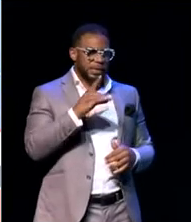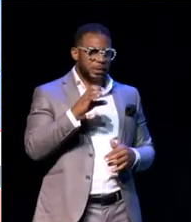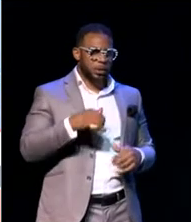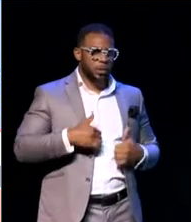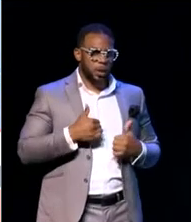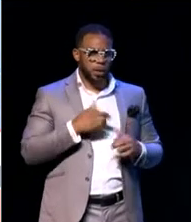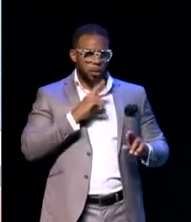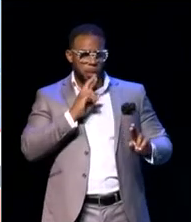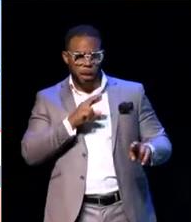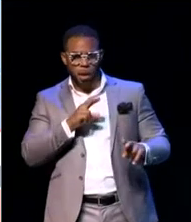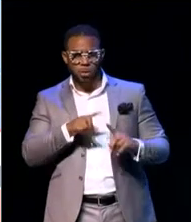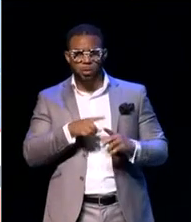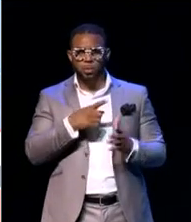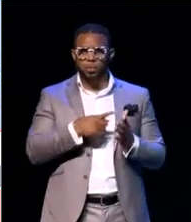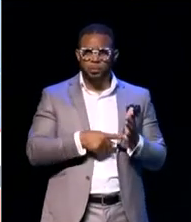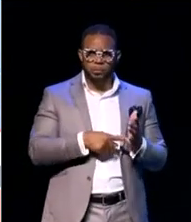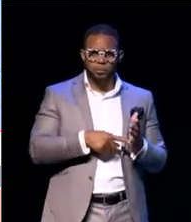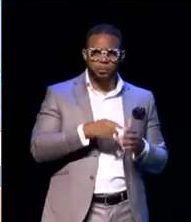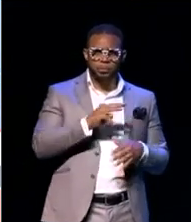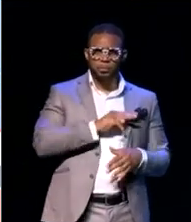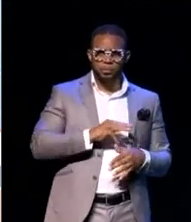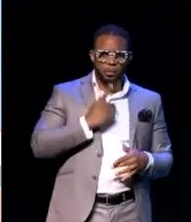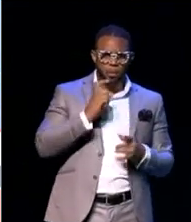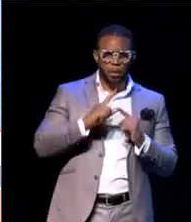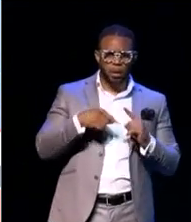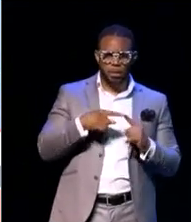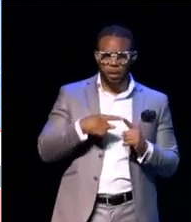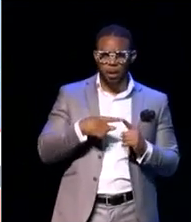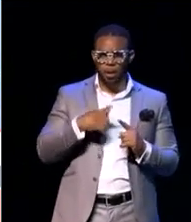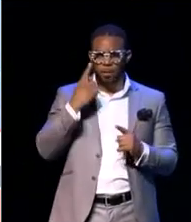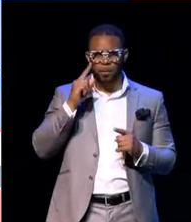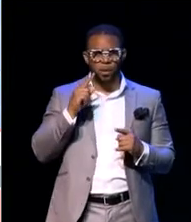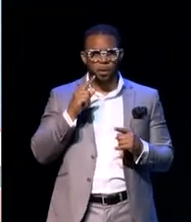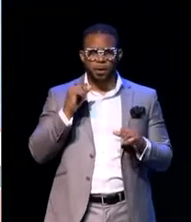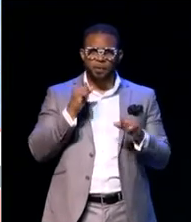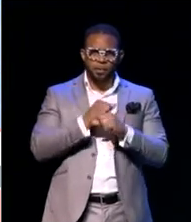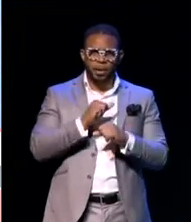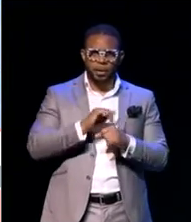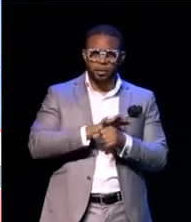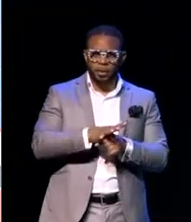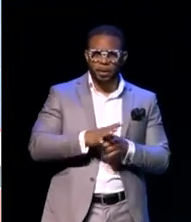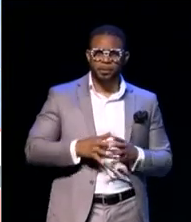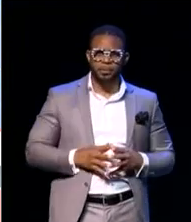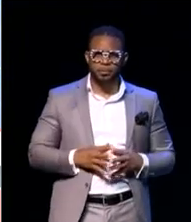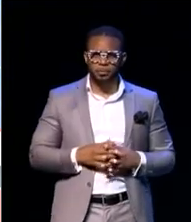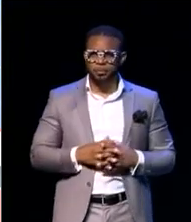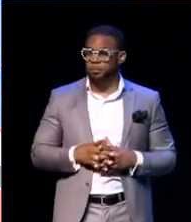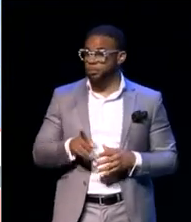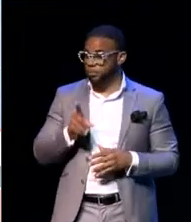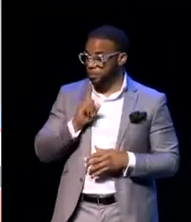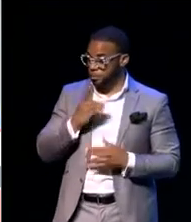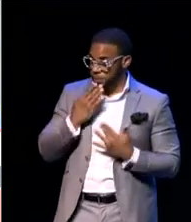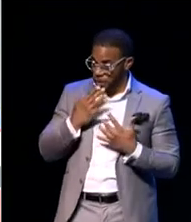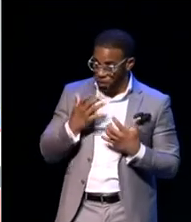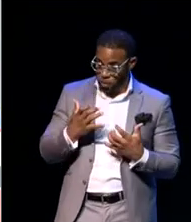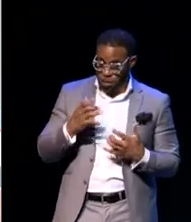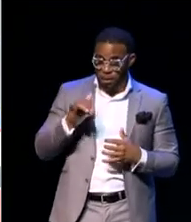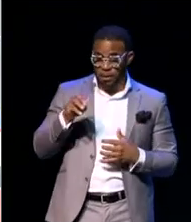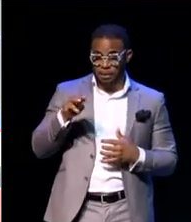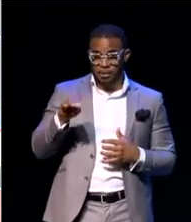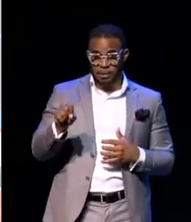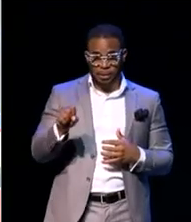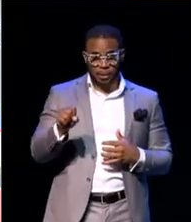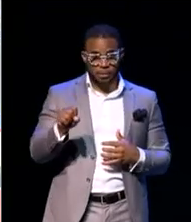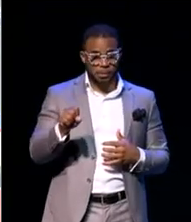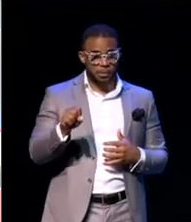residents have responded to what the mayor was just talking about in terms of fighting this virus? Sure. Thank you so much, James,